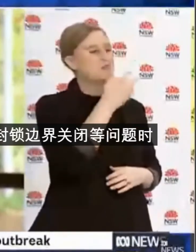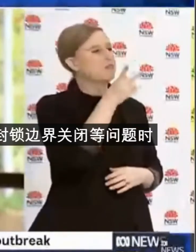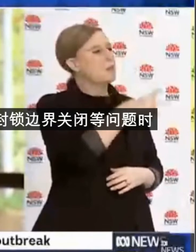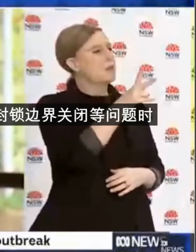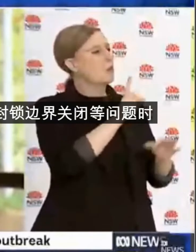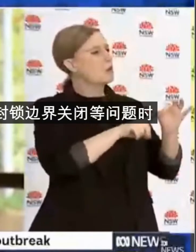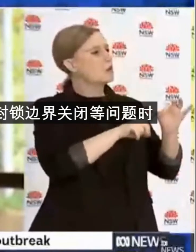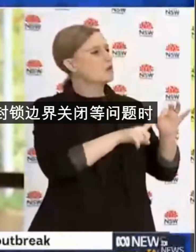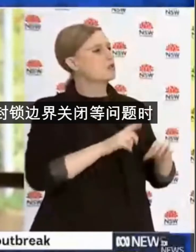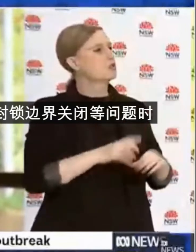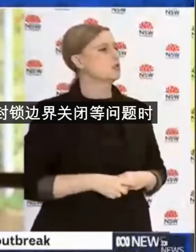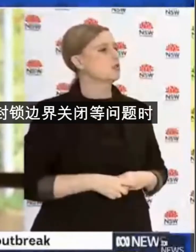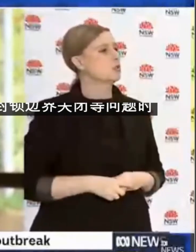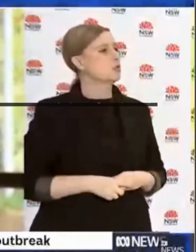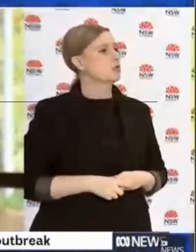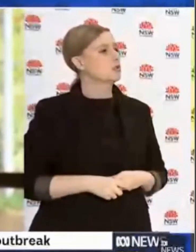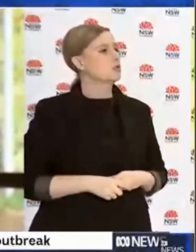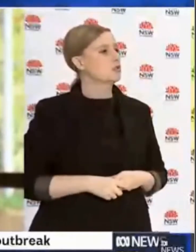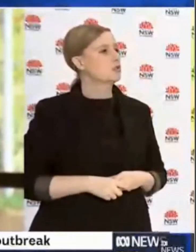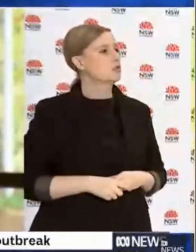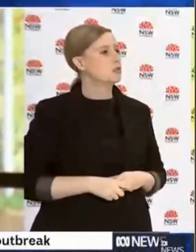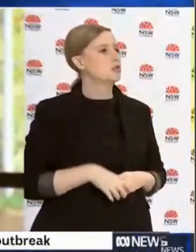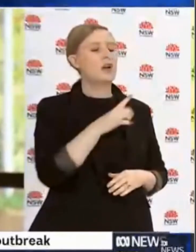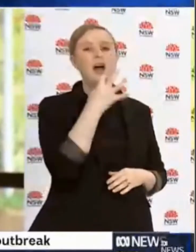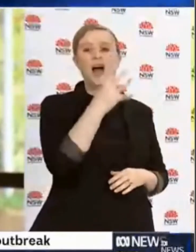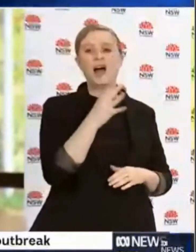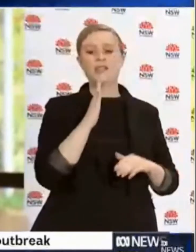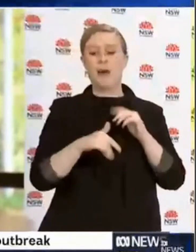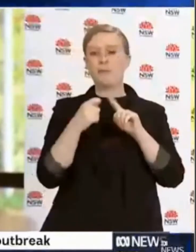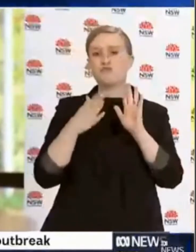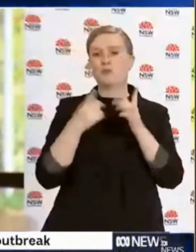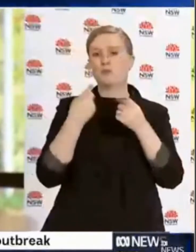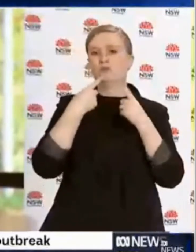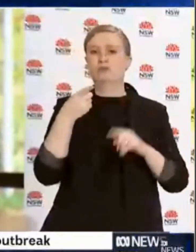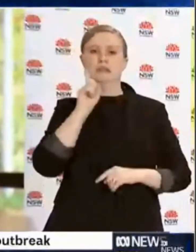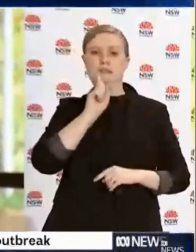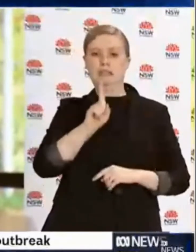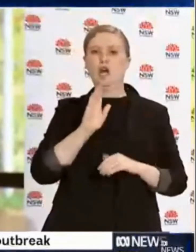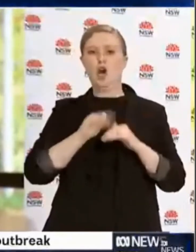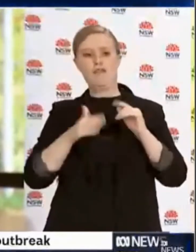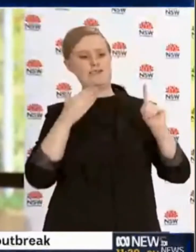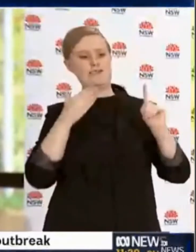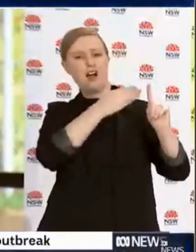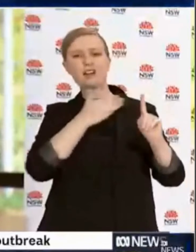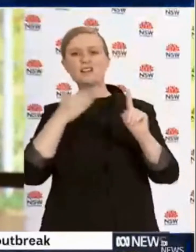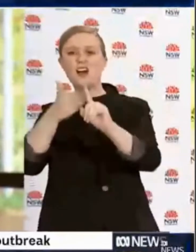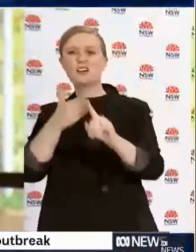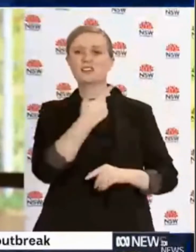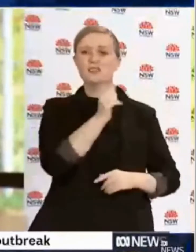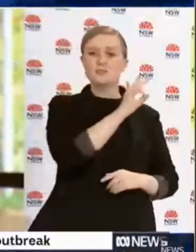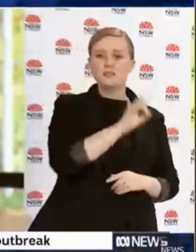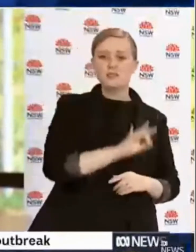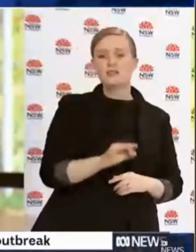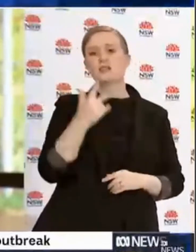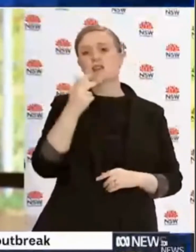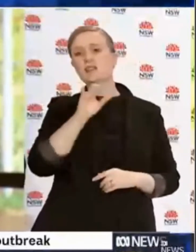the importance of reaching the 70 or 80% threshold when it comes to lockdowns, border closures and the like. The WA Premier